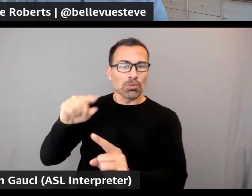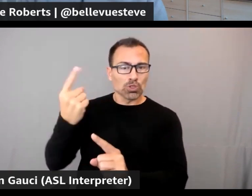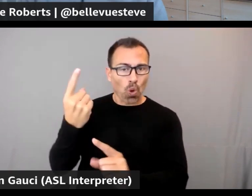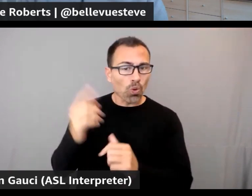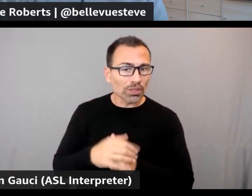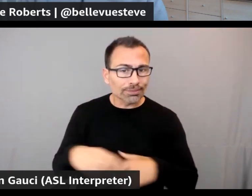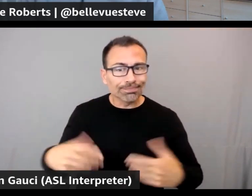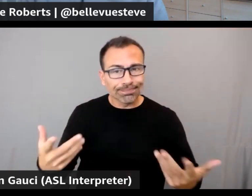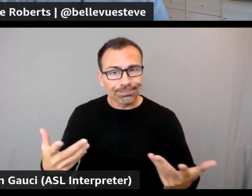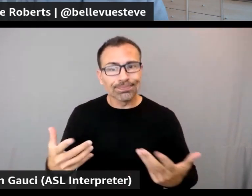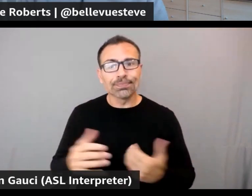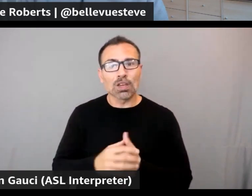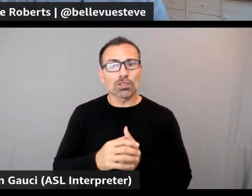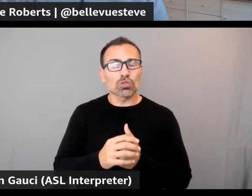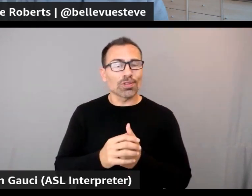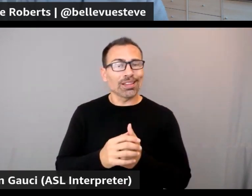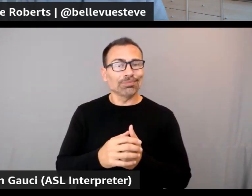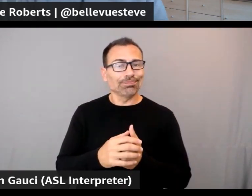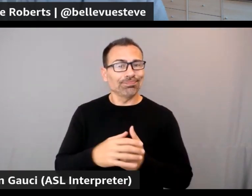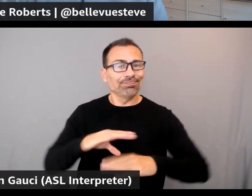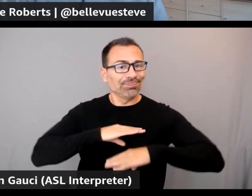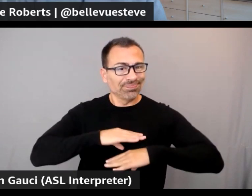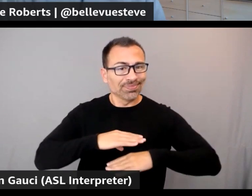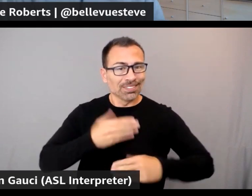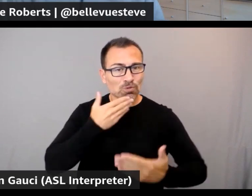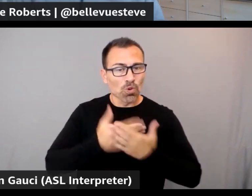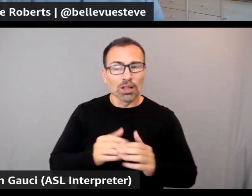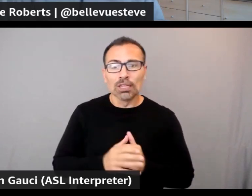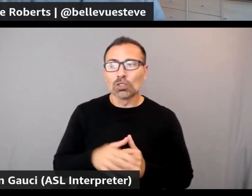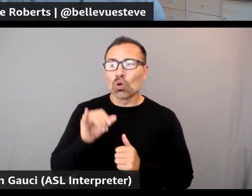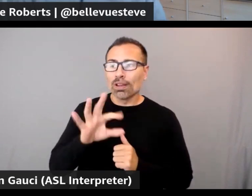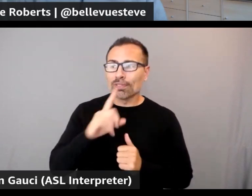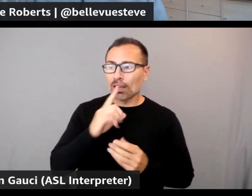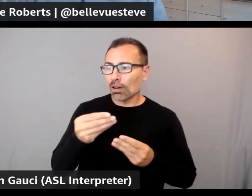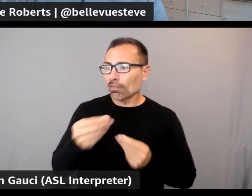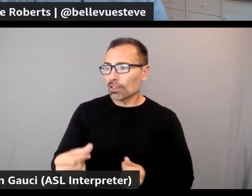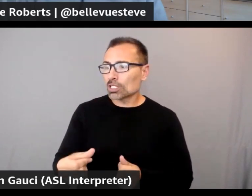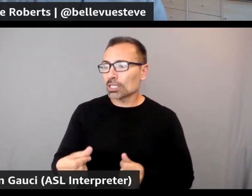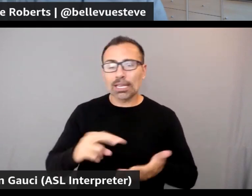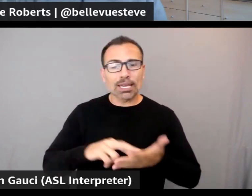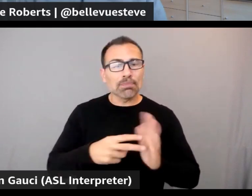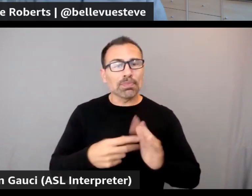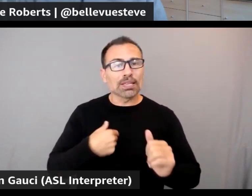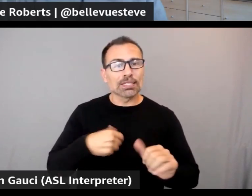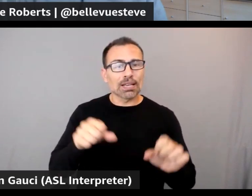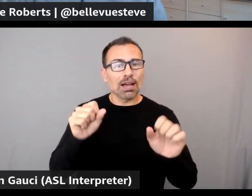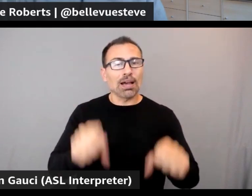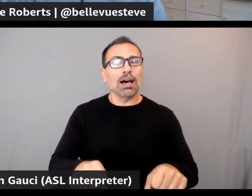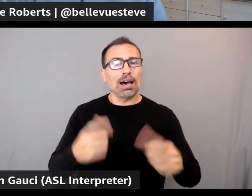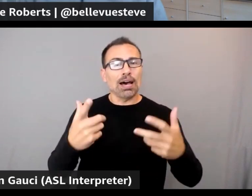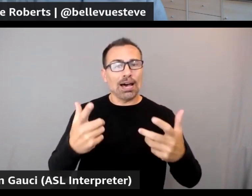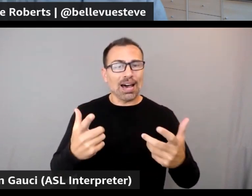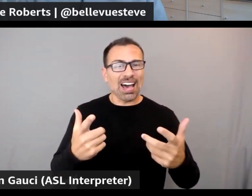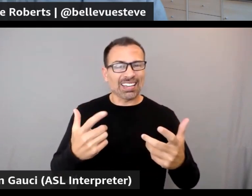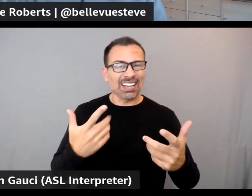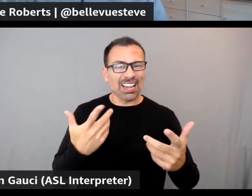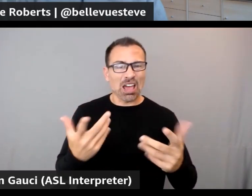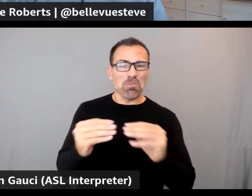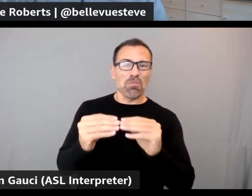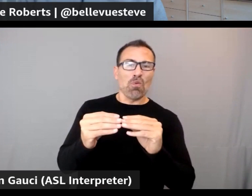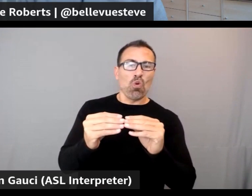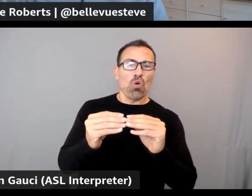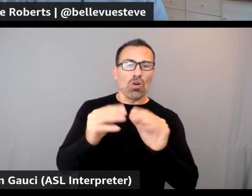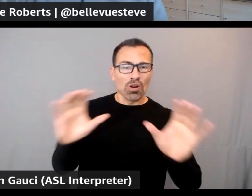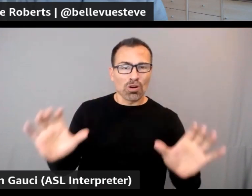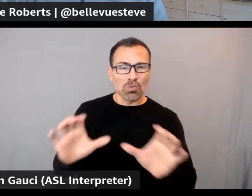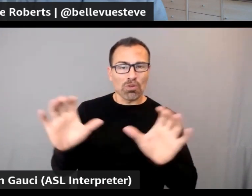only. They do that really well. So if they do that efficiently, it means that I can pack more performance